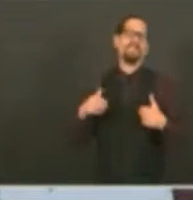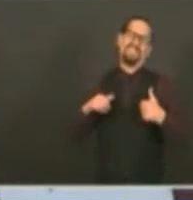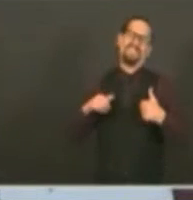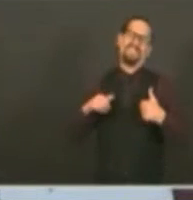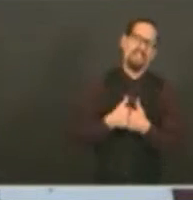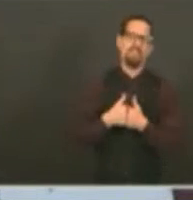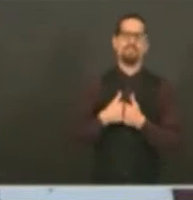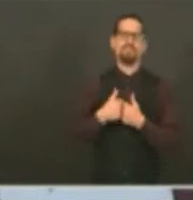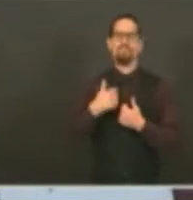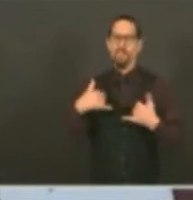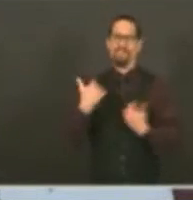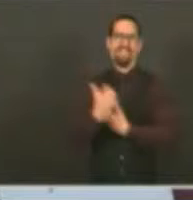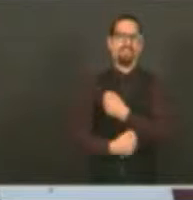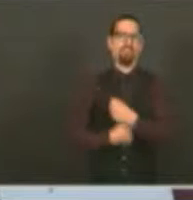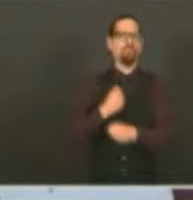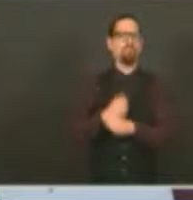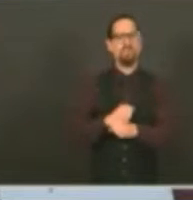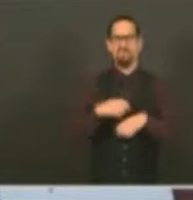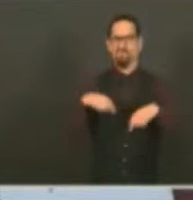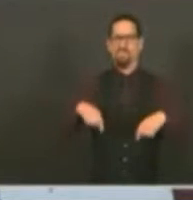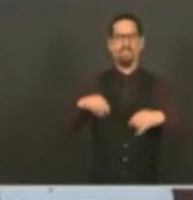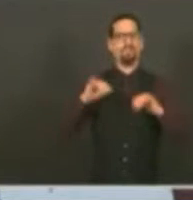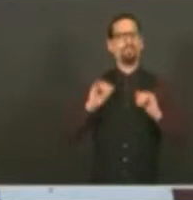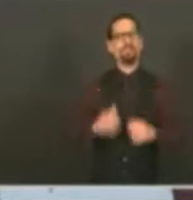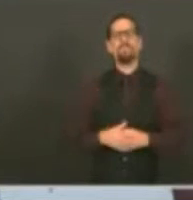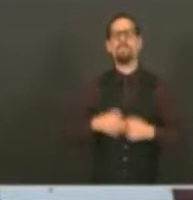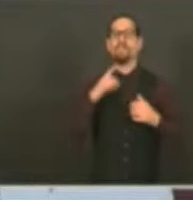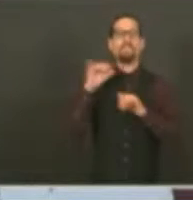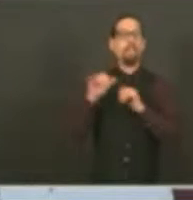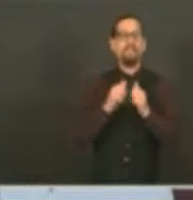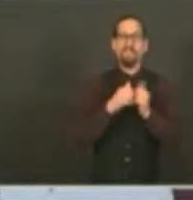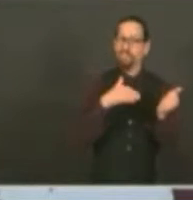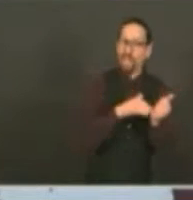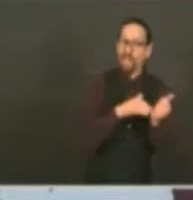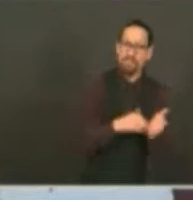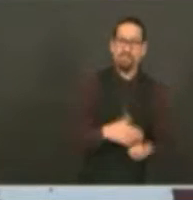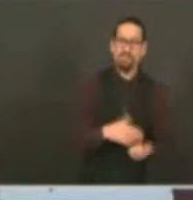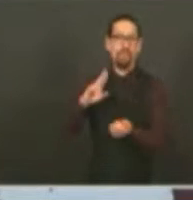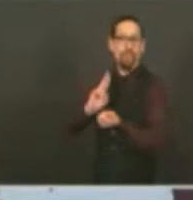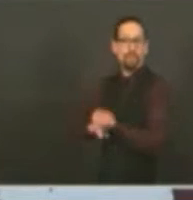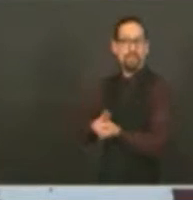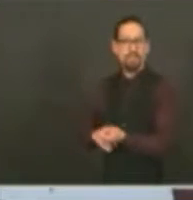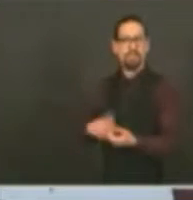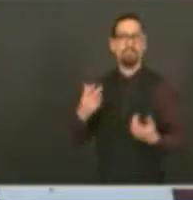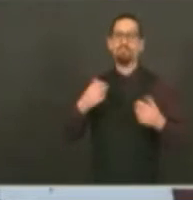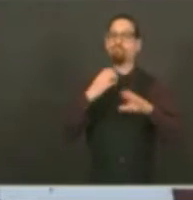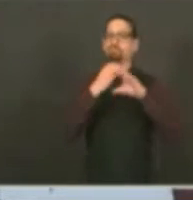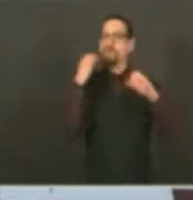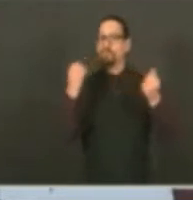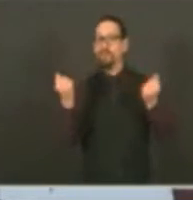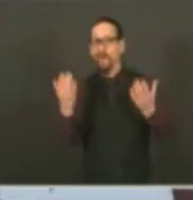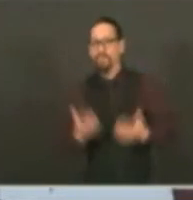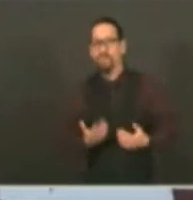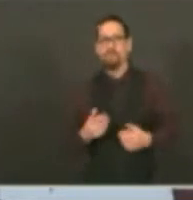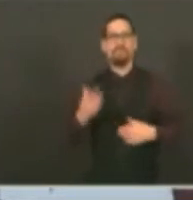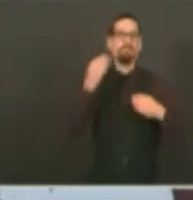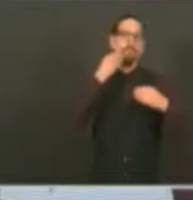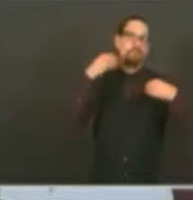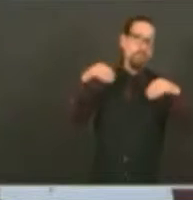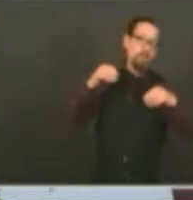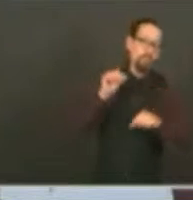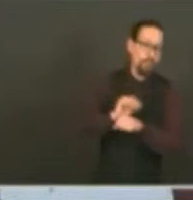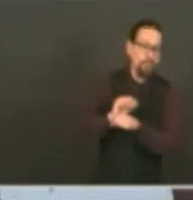the way, that's also true for doctors, nurses, truck drivers, grocery store workers, social workers,